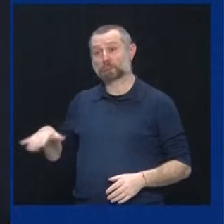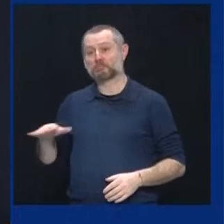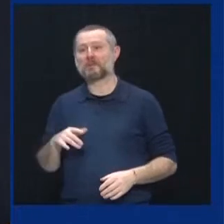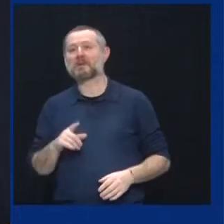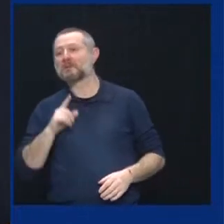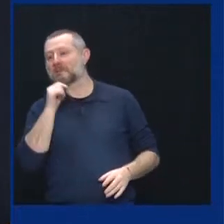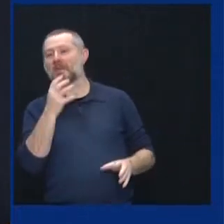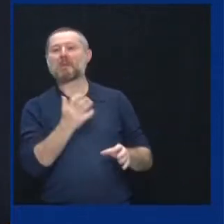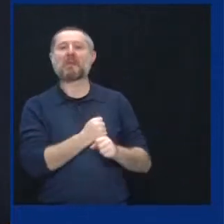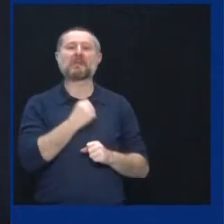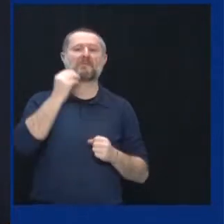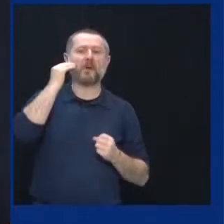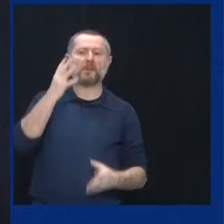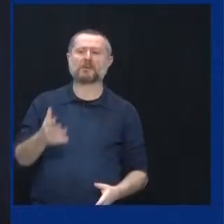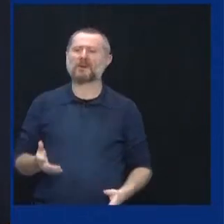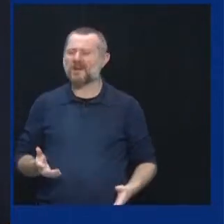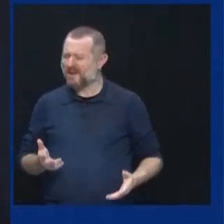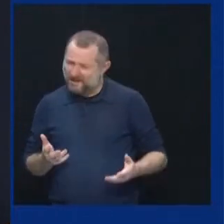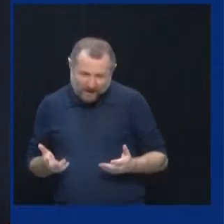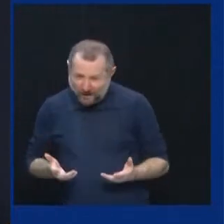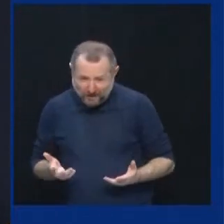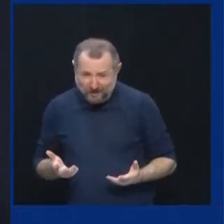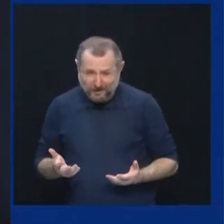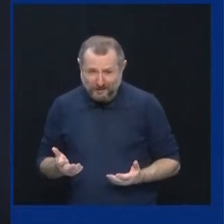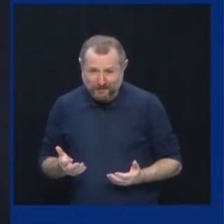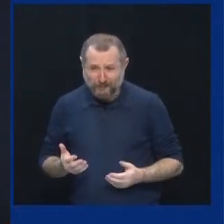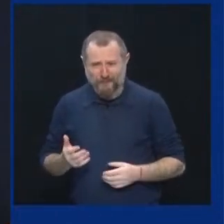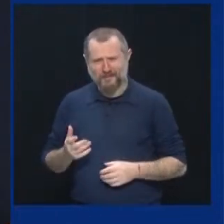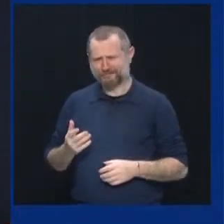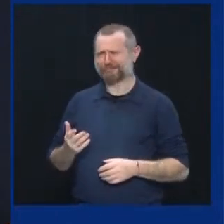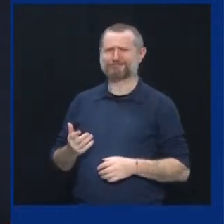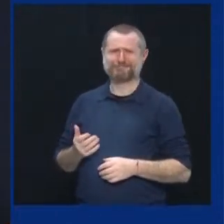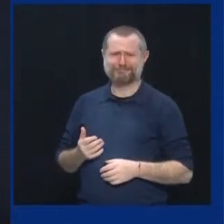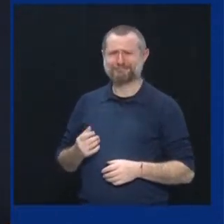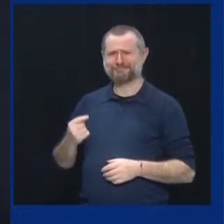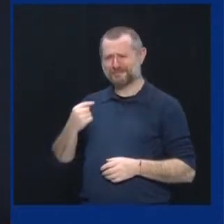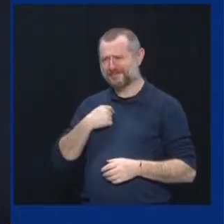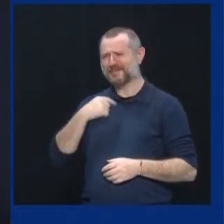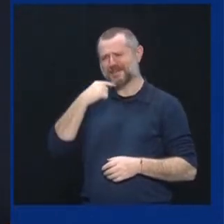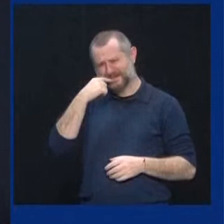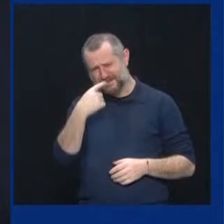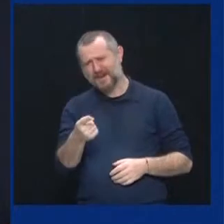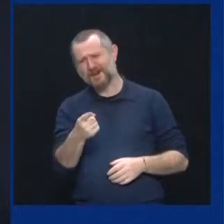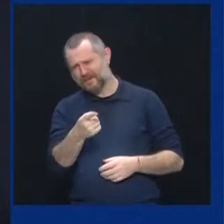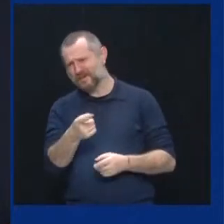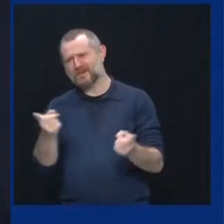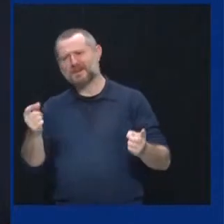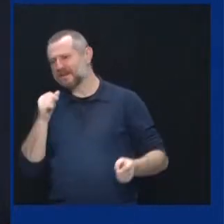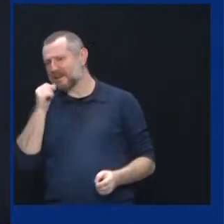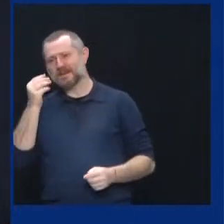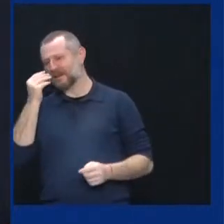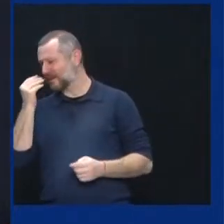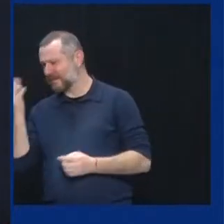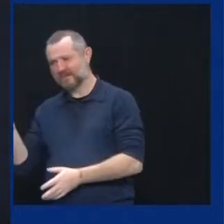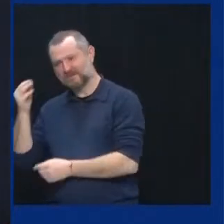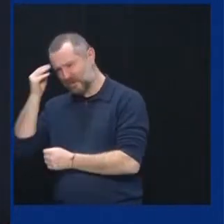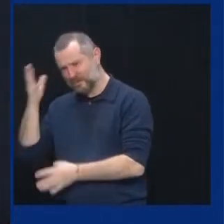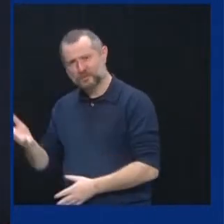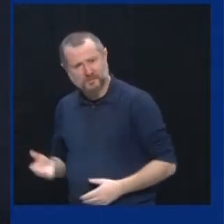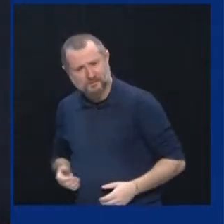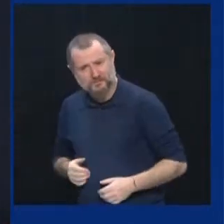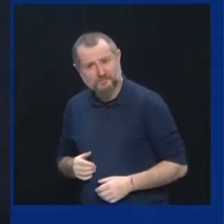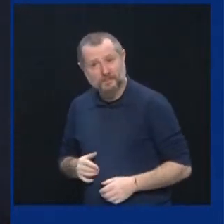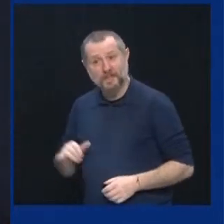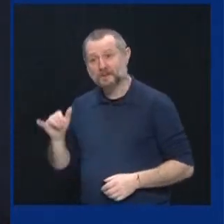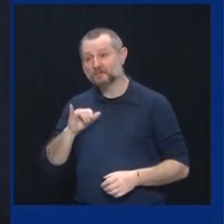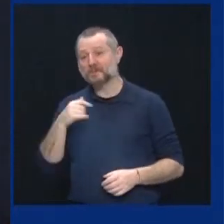get the information. Yes, Peter, I am telling you, they did not get the information. Also, I'm telling